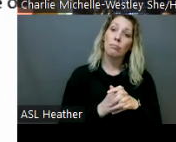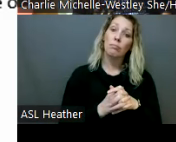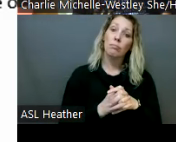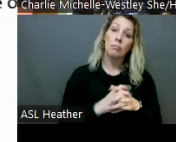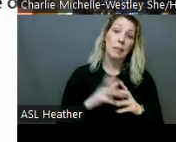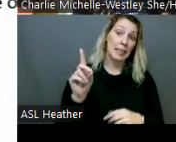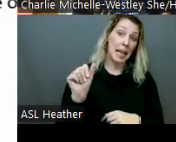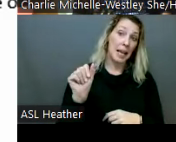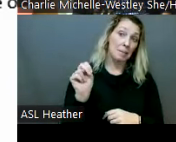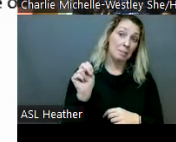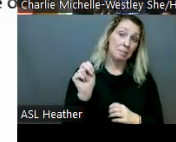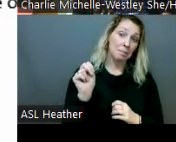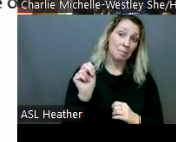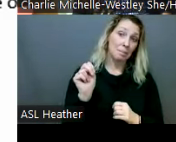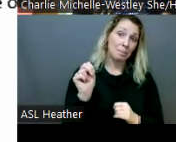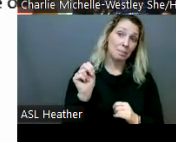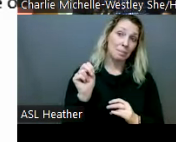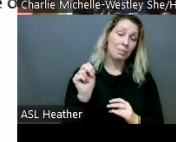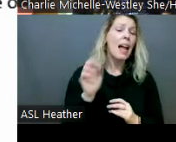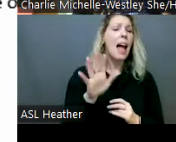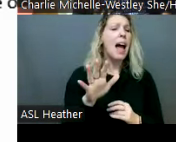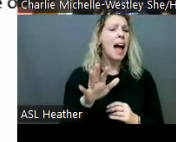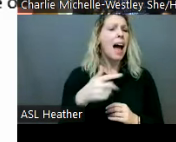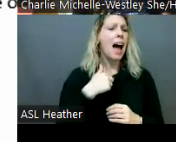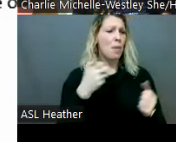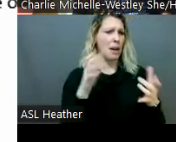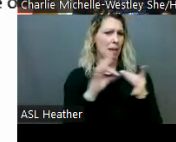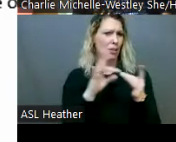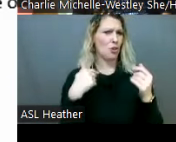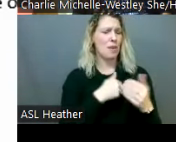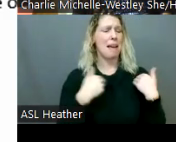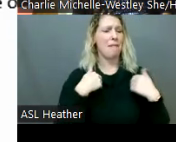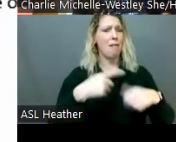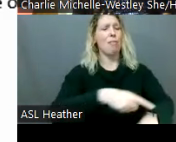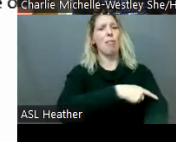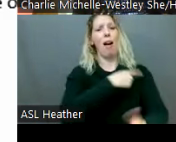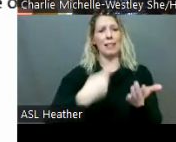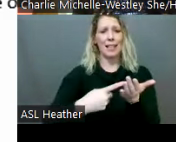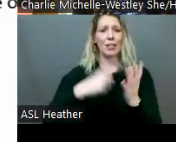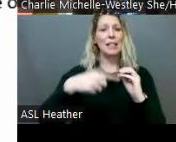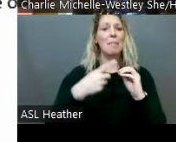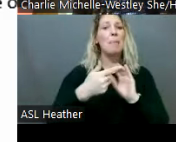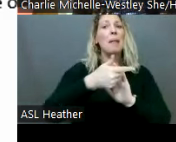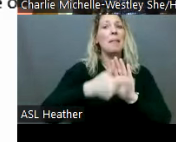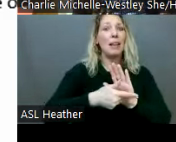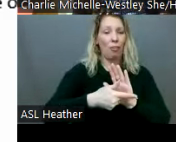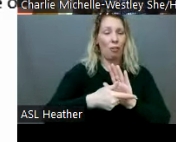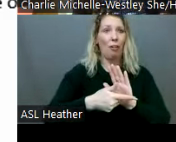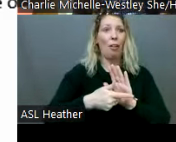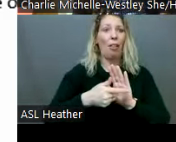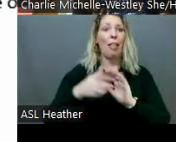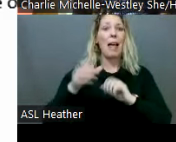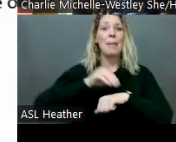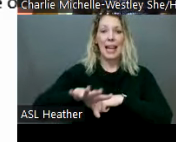Commissioner Dan. I just want to mention, we had a long discussion about the legal implications of